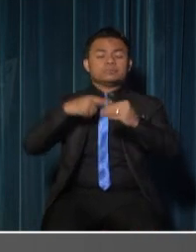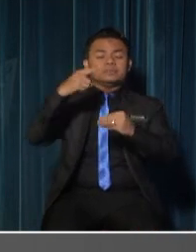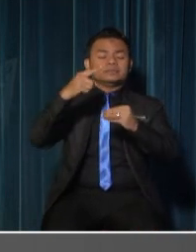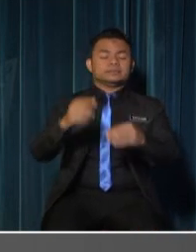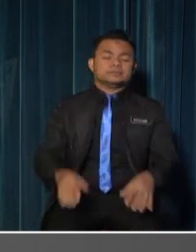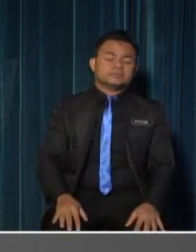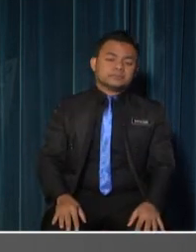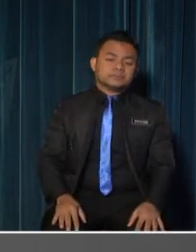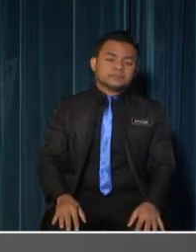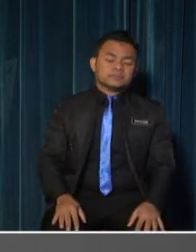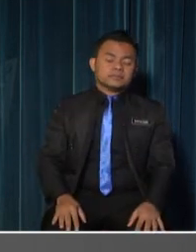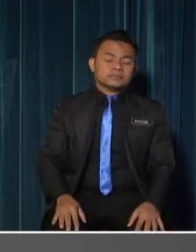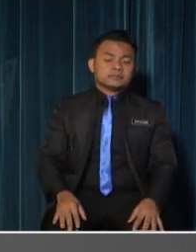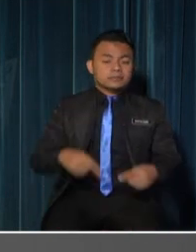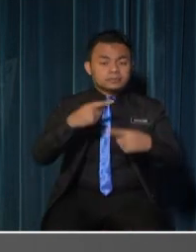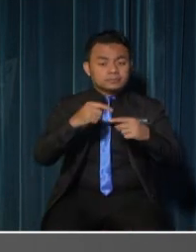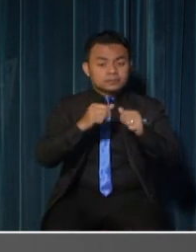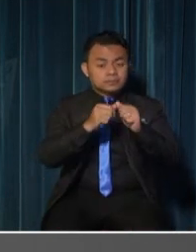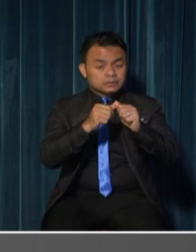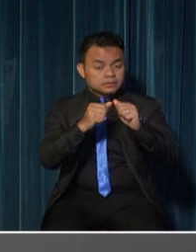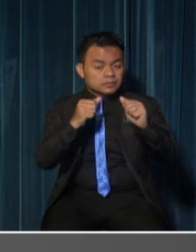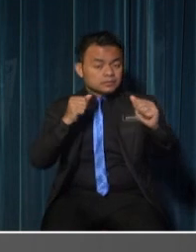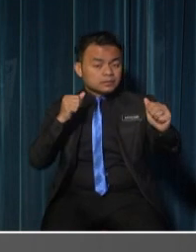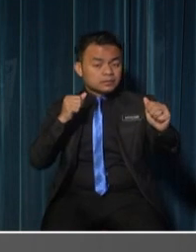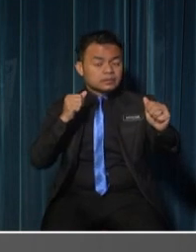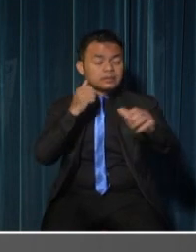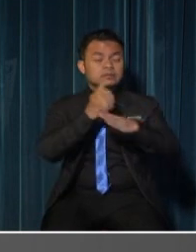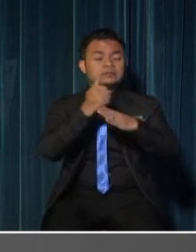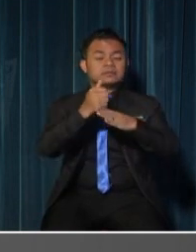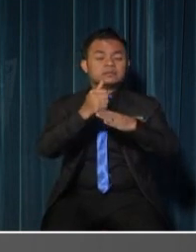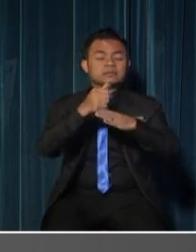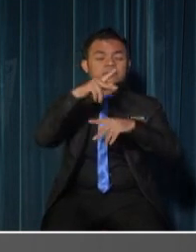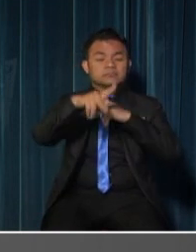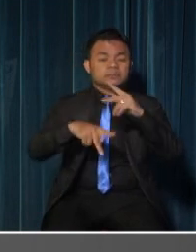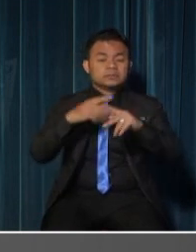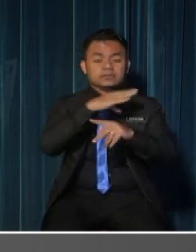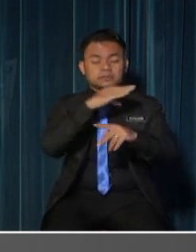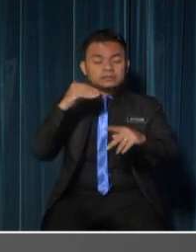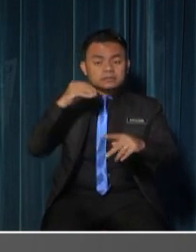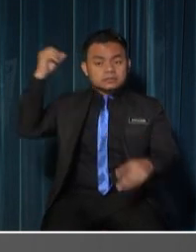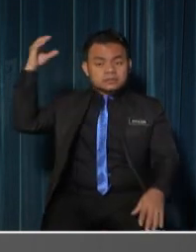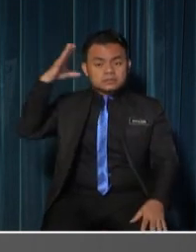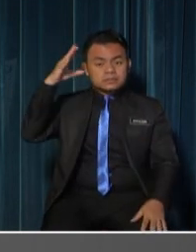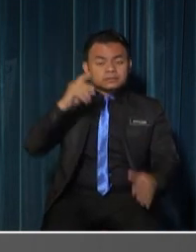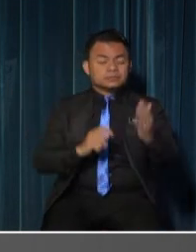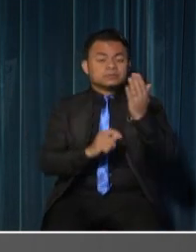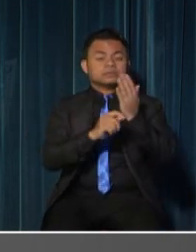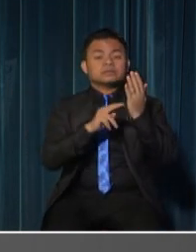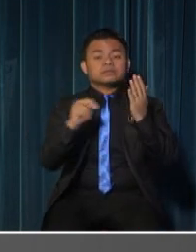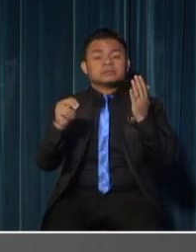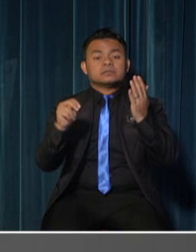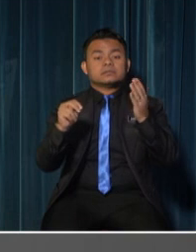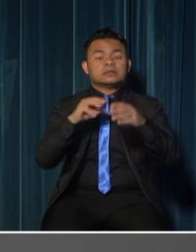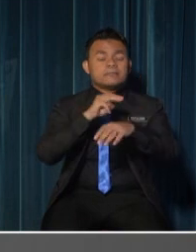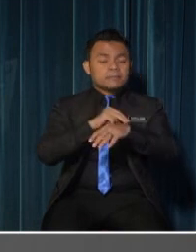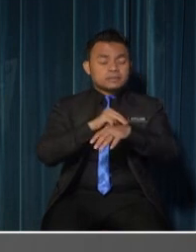the distance between a planet and the sun increases, the time taken for the planet to